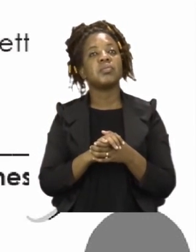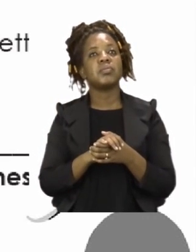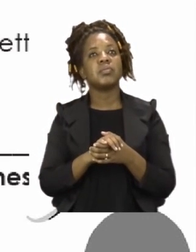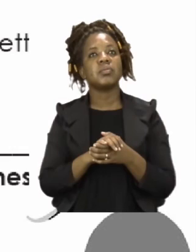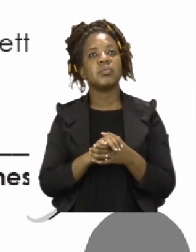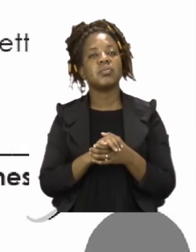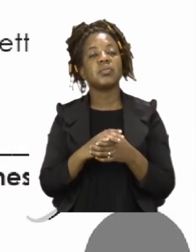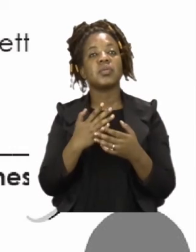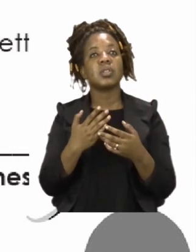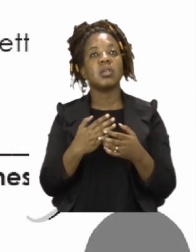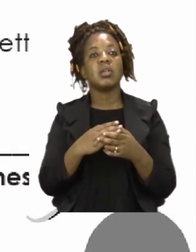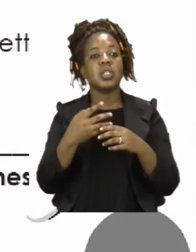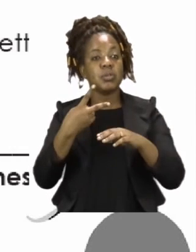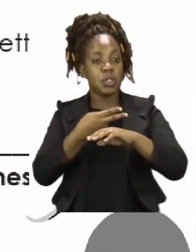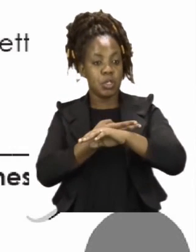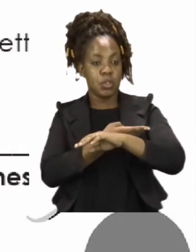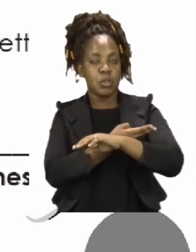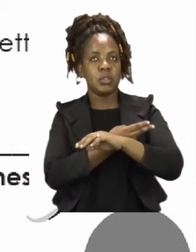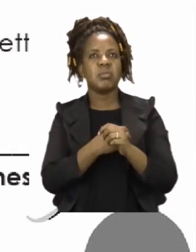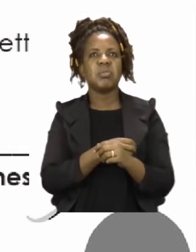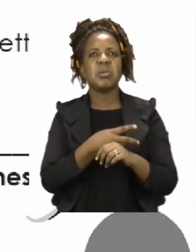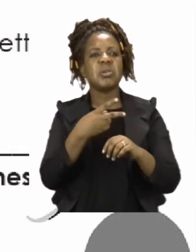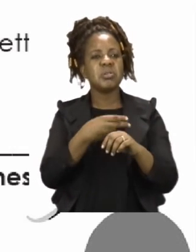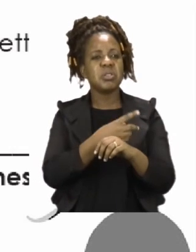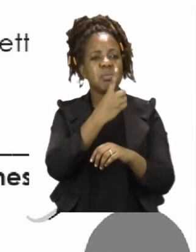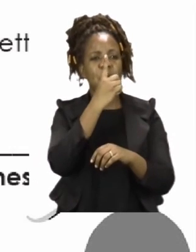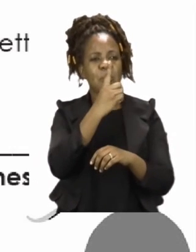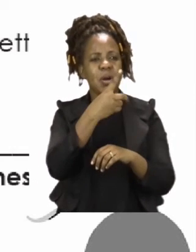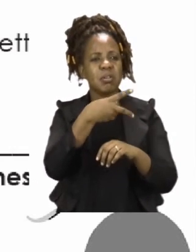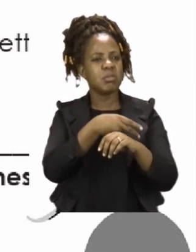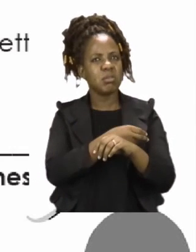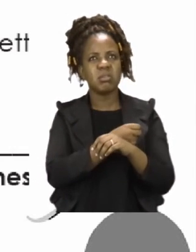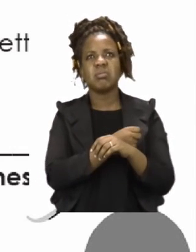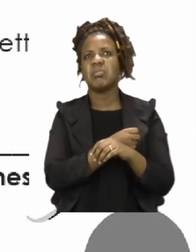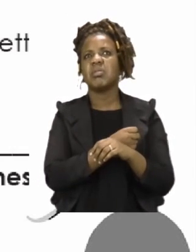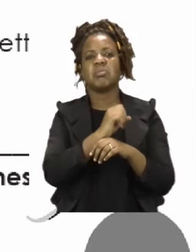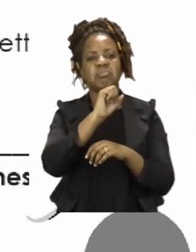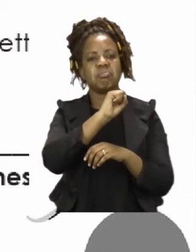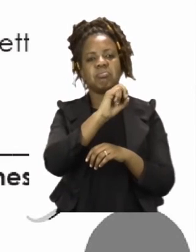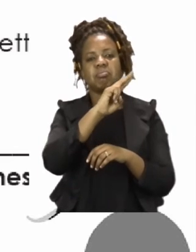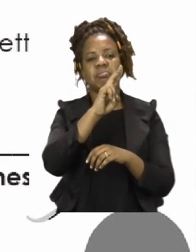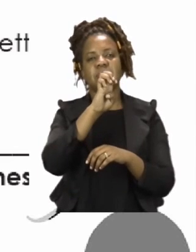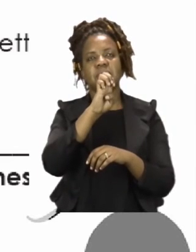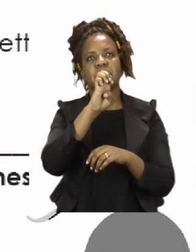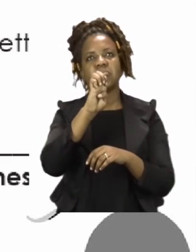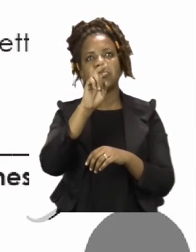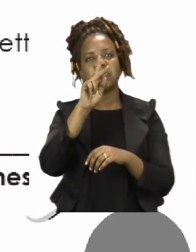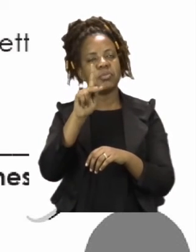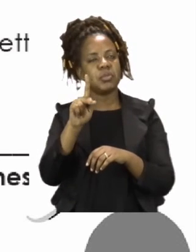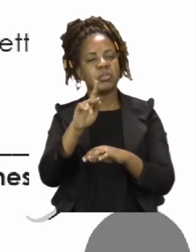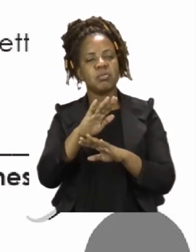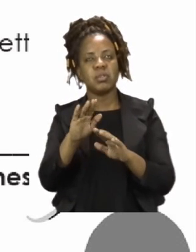sheep. And in this case even if they are five we say five